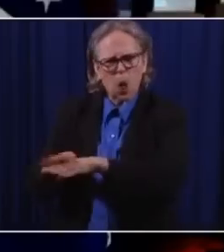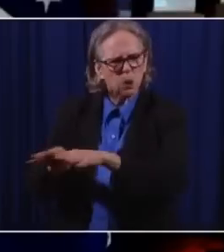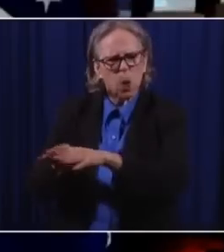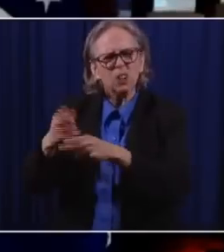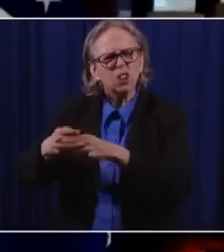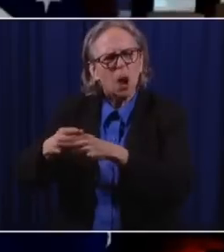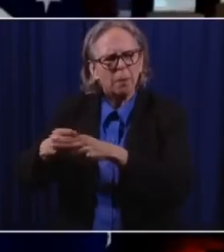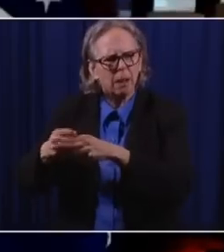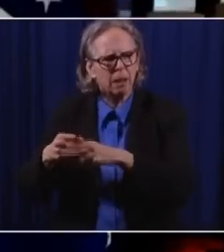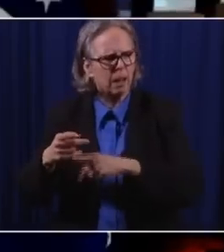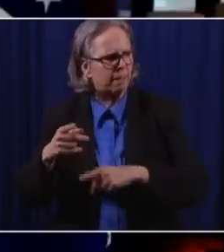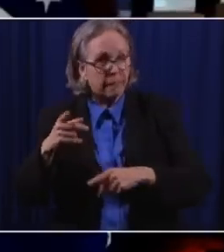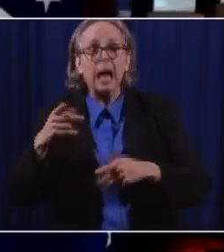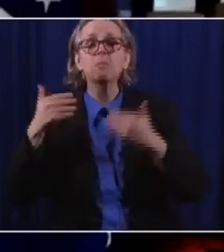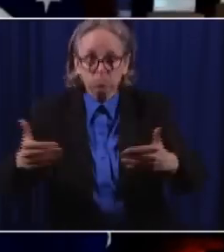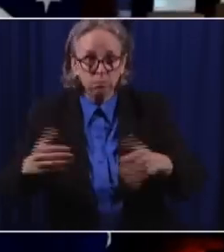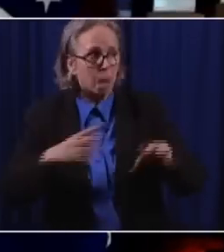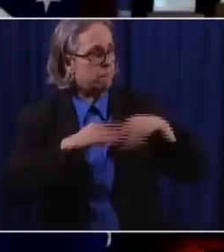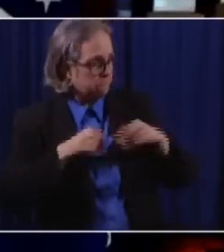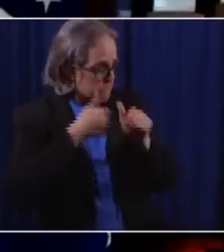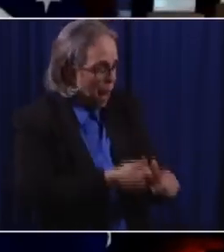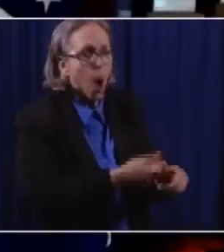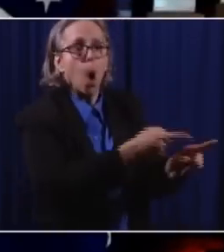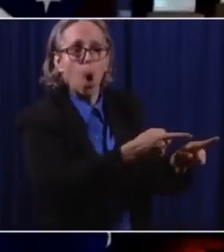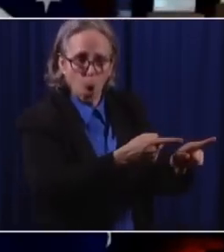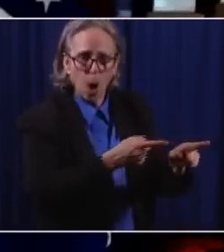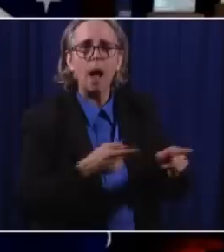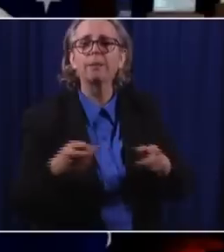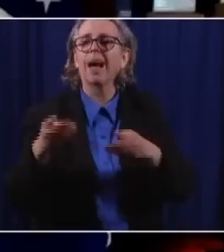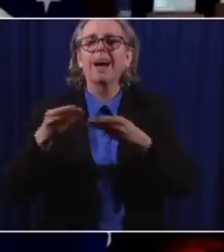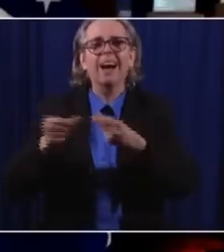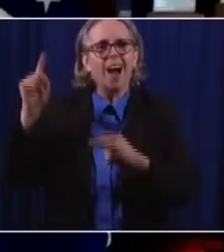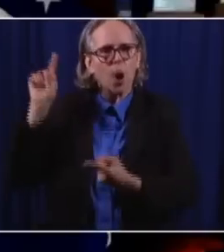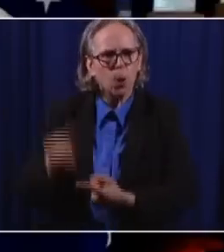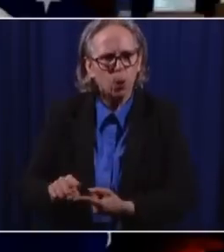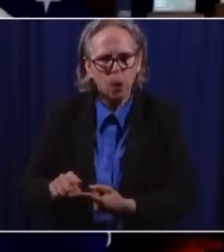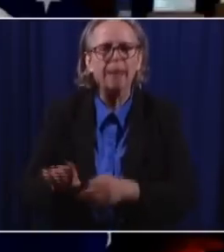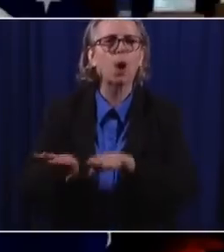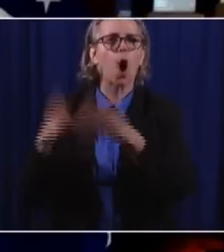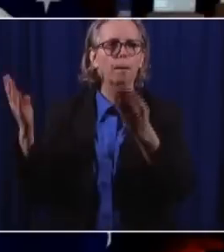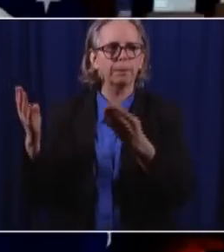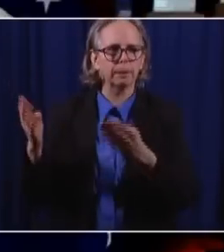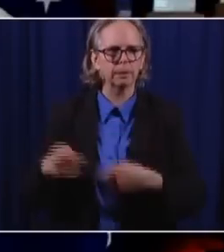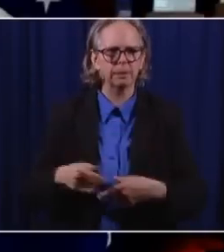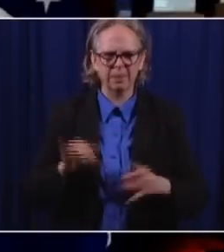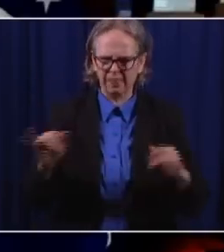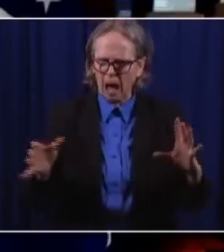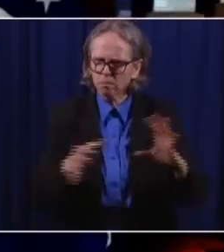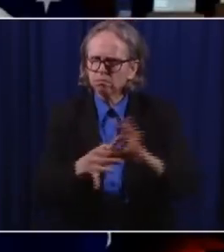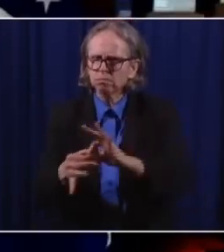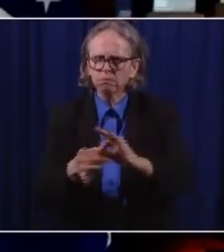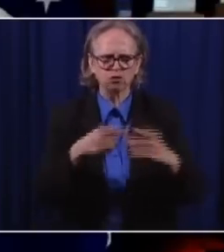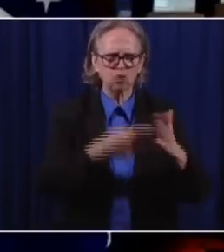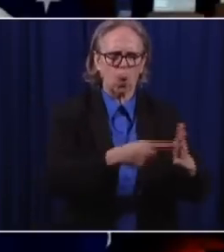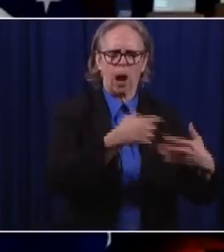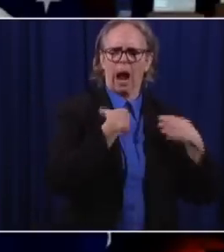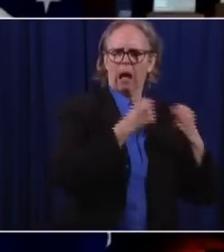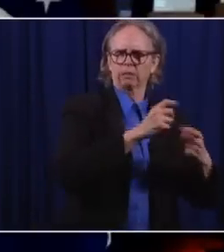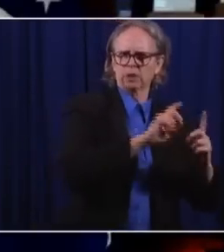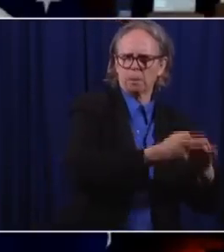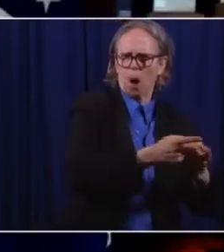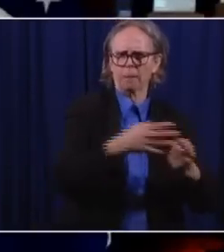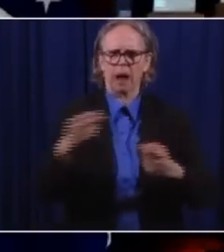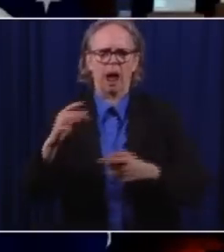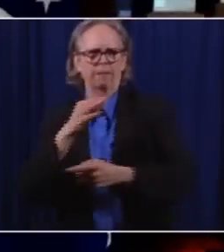when those kinds of things happen. And I think the reason that we point this out is because in businesses, there is a